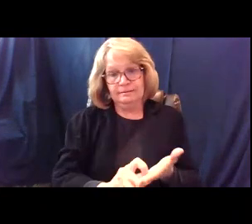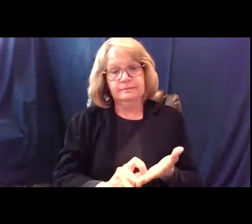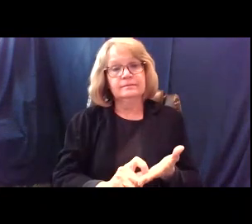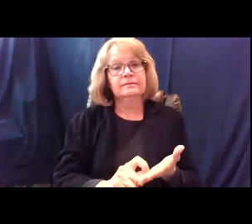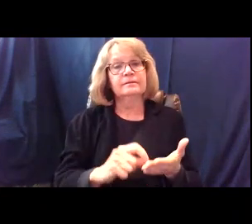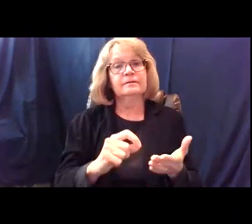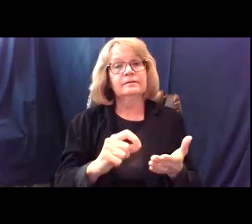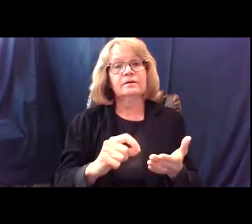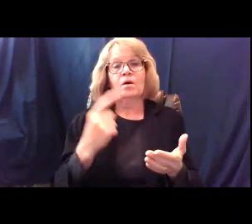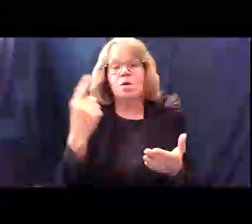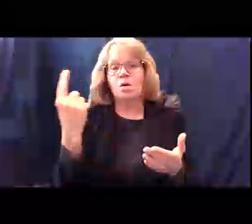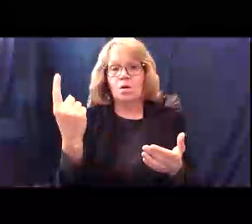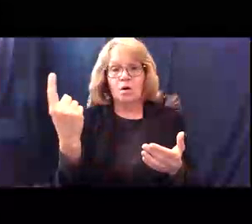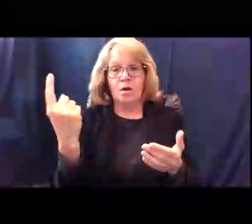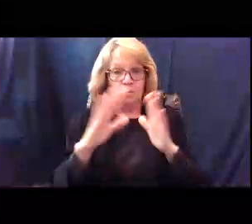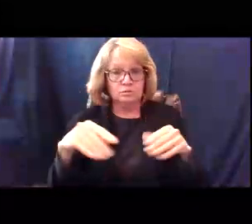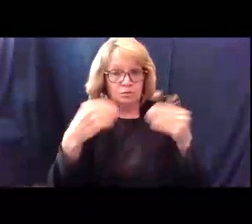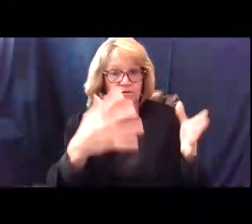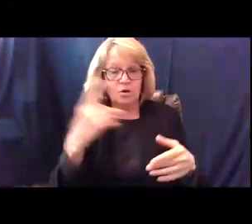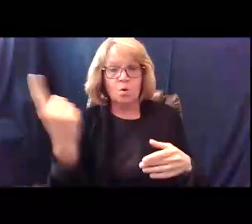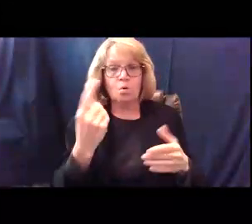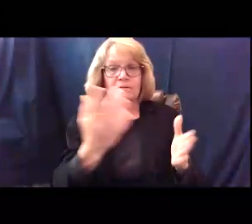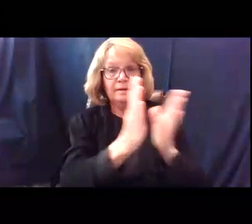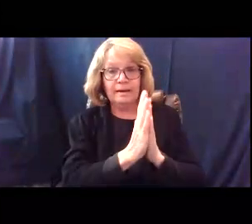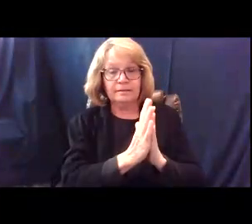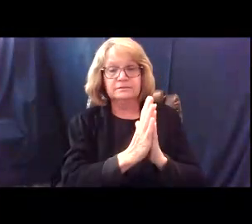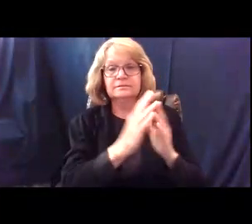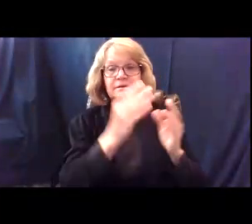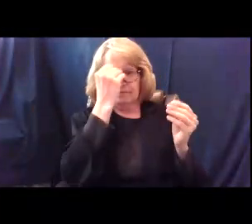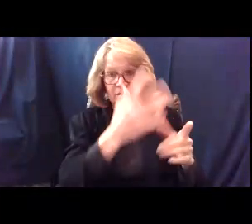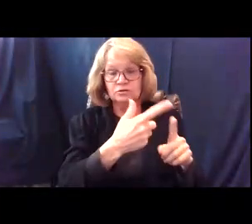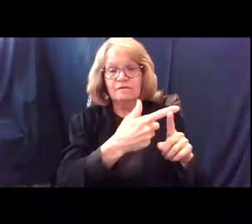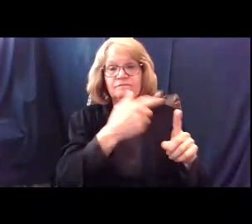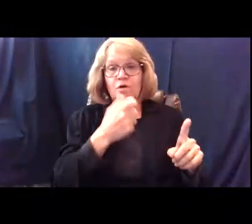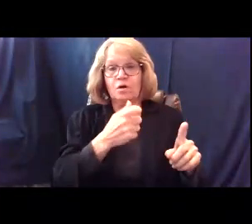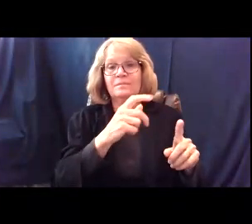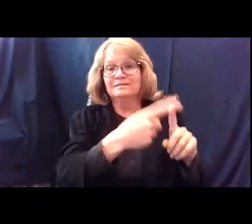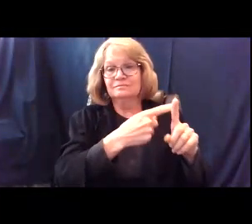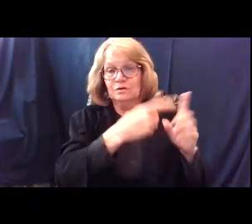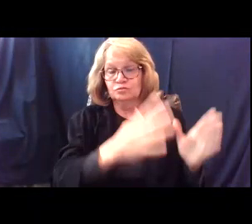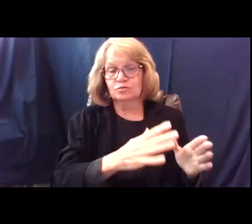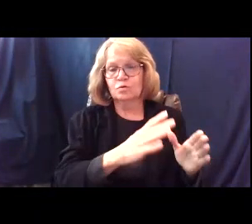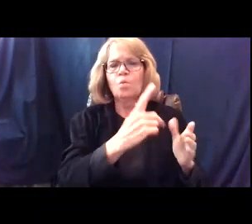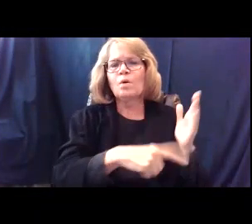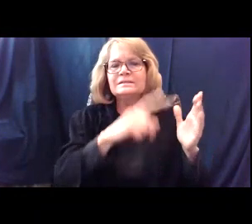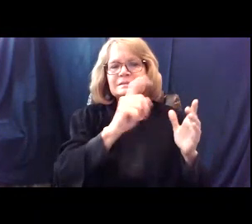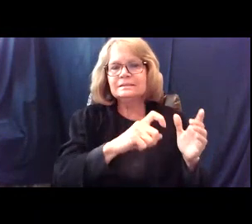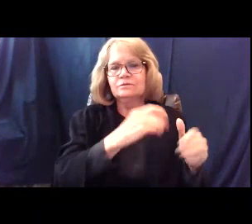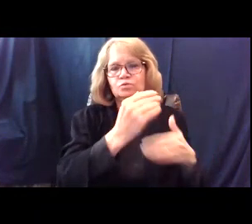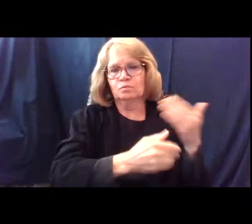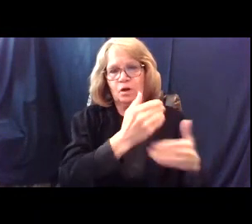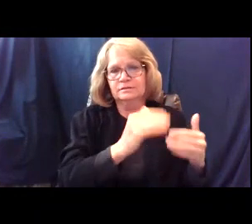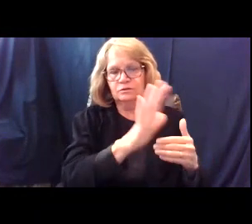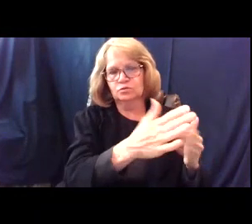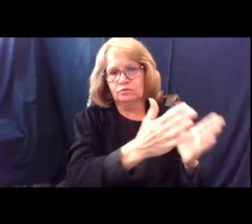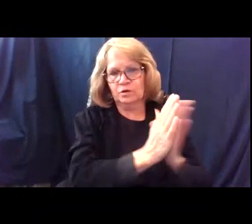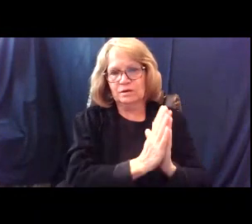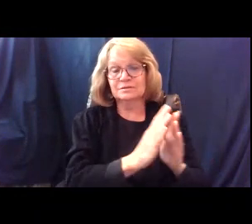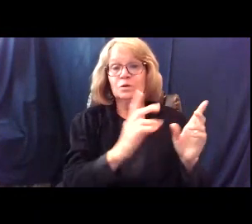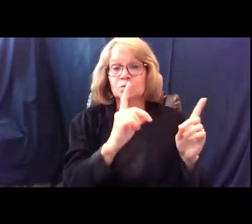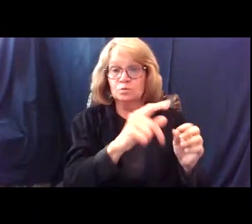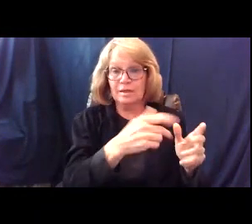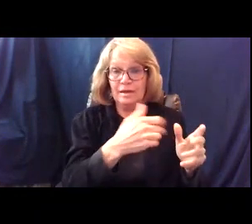should only be asking information from the tenant about what's needed to process the request. So do they have a